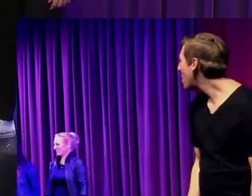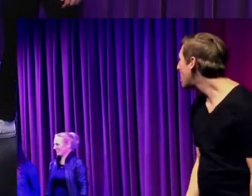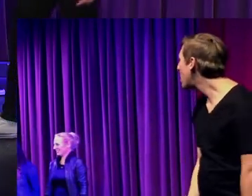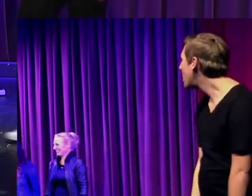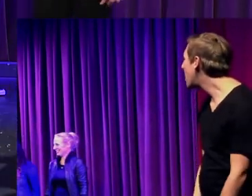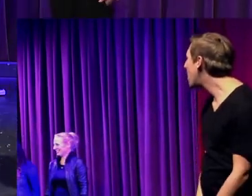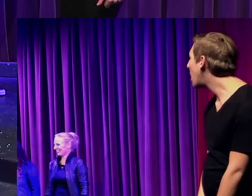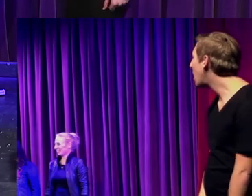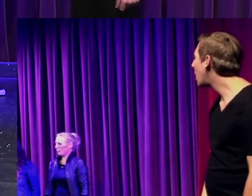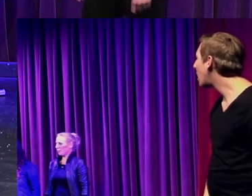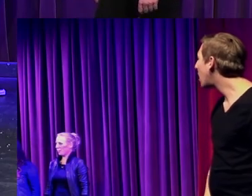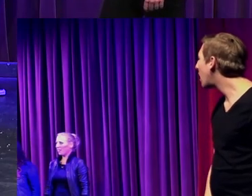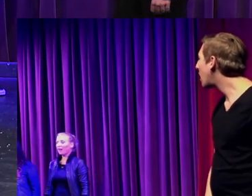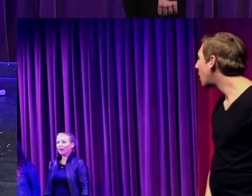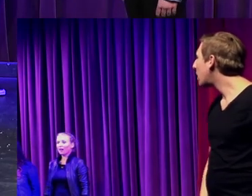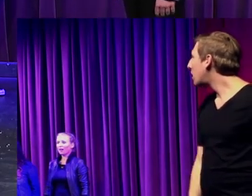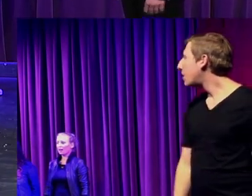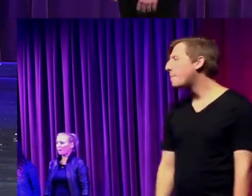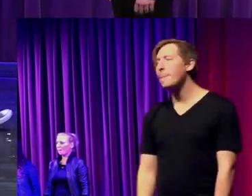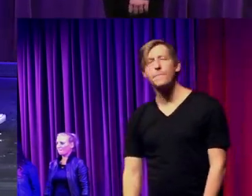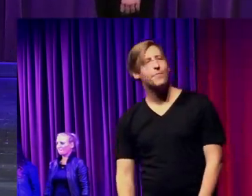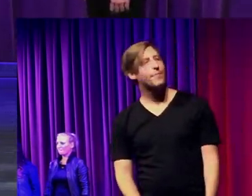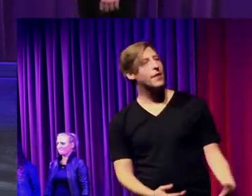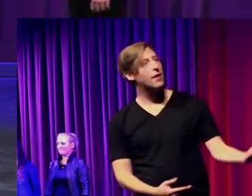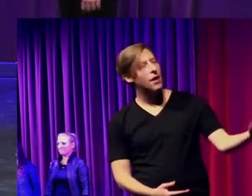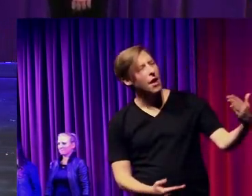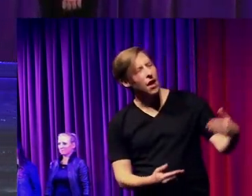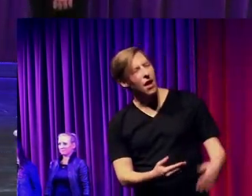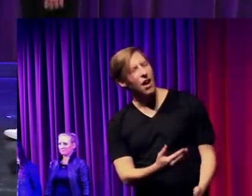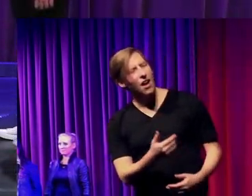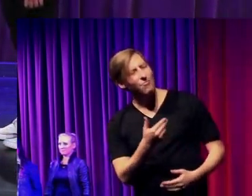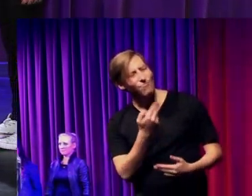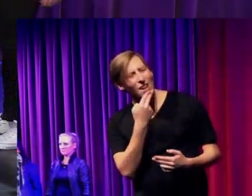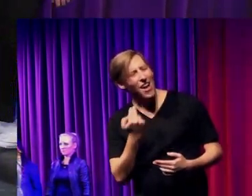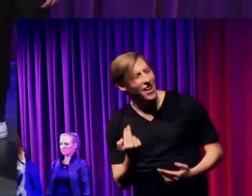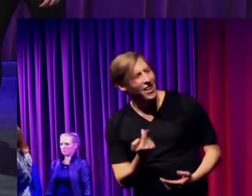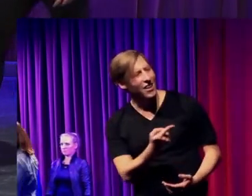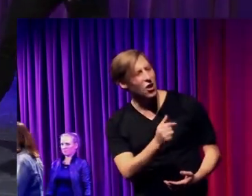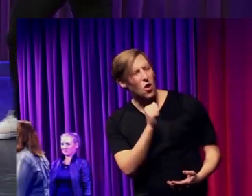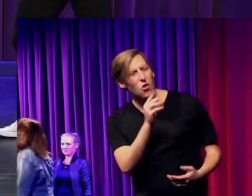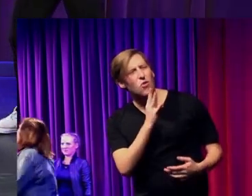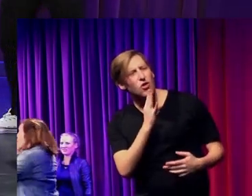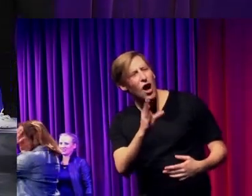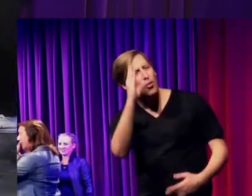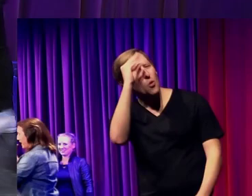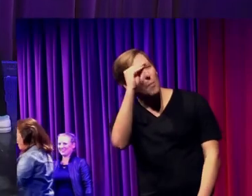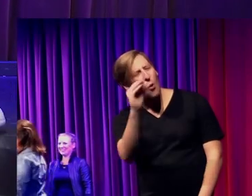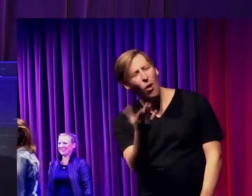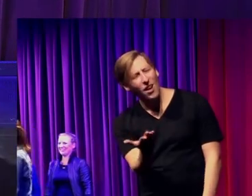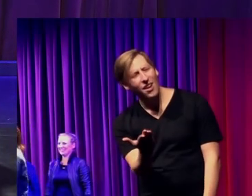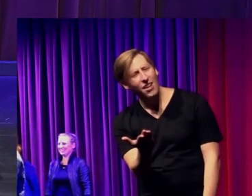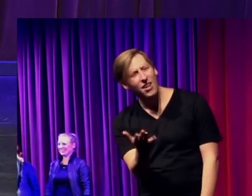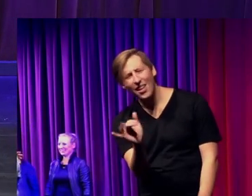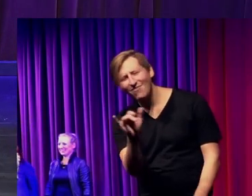know me. Hey, you get back. Babe, you don't talk to boys like that. That's how you don't meet nobody. Hey, you get back here. I'm sorry.